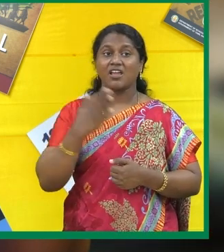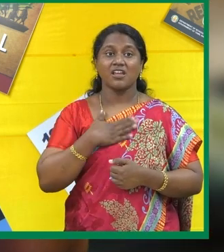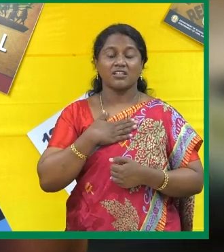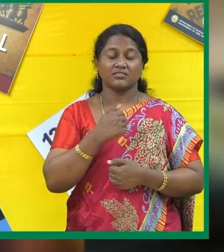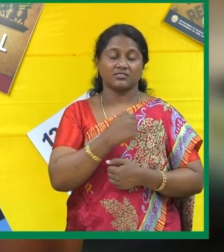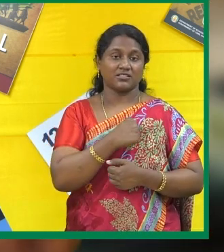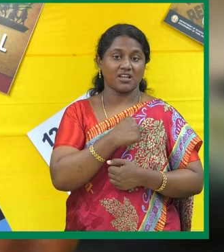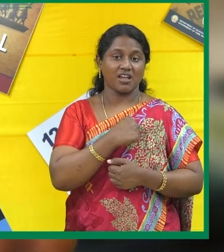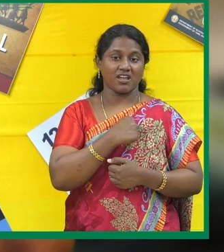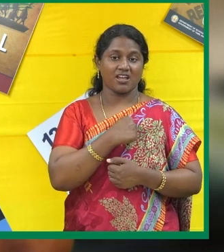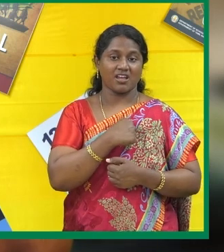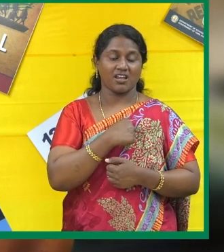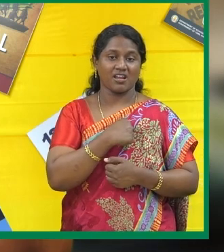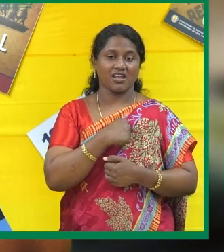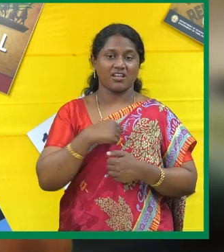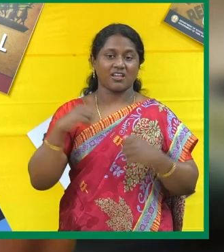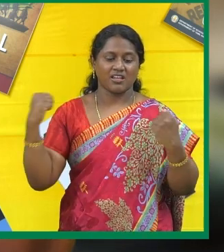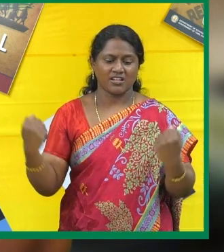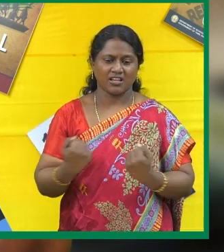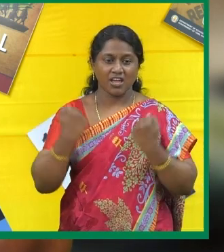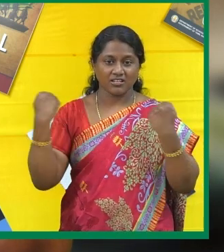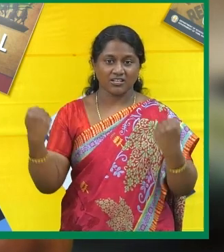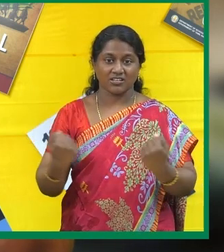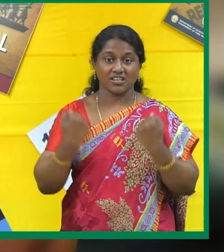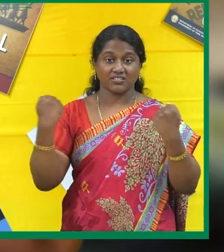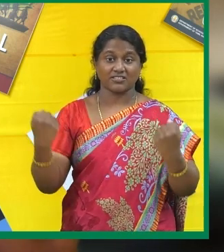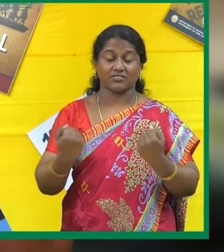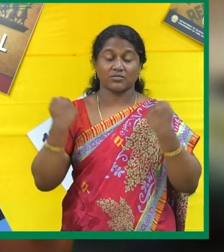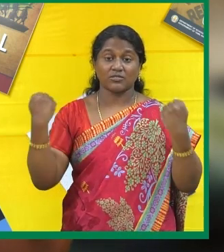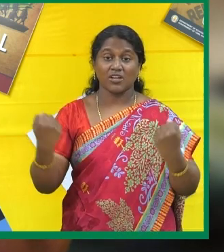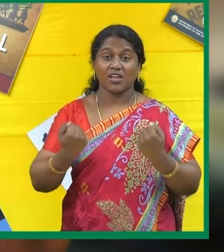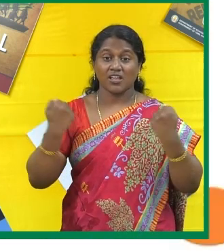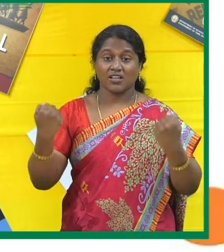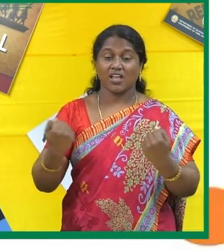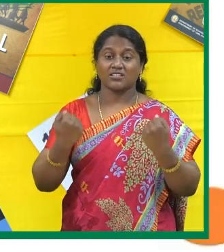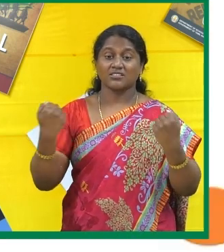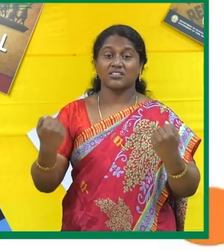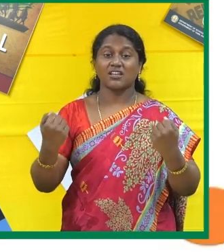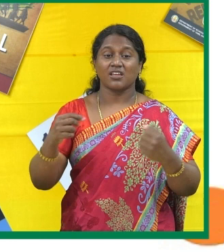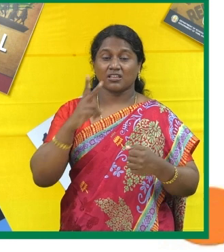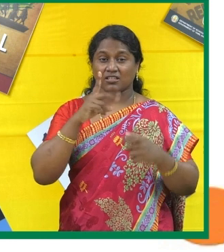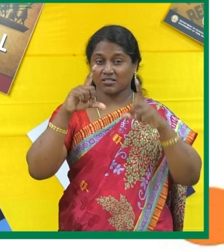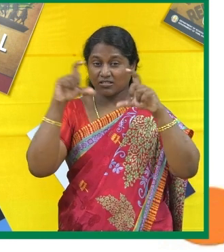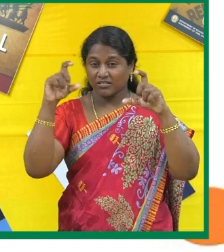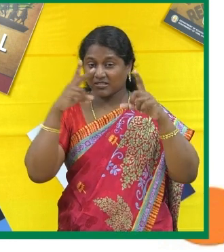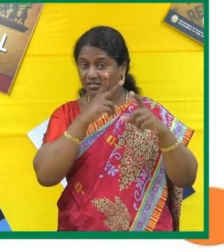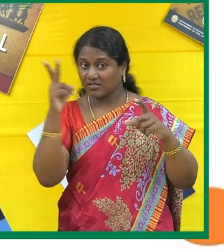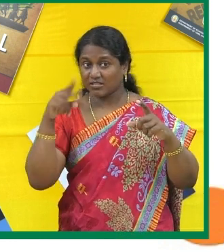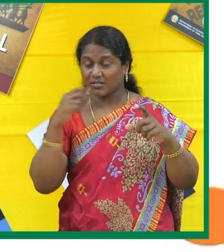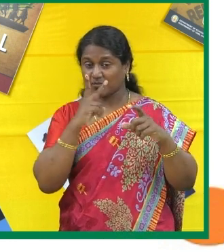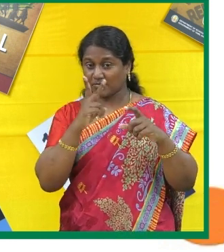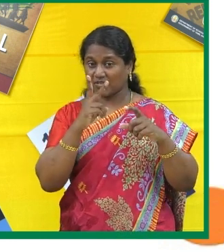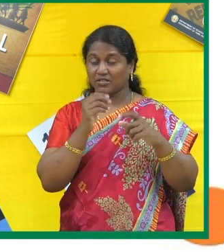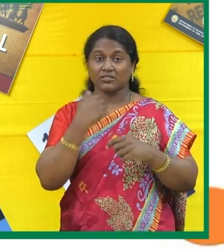heart. In my heart, I will keep the courage of the quest. See, this picture describes, it is